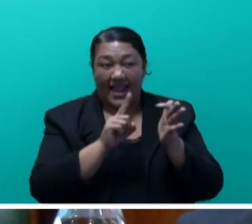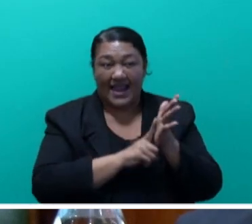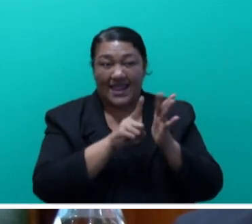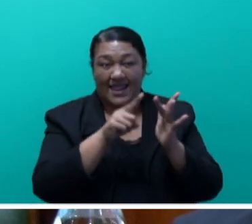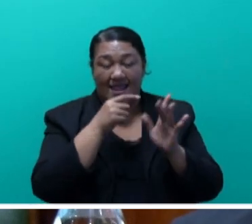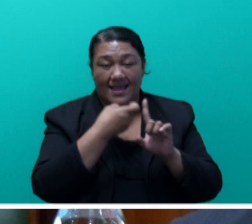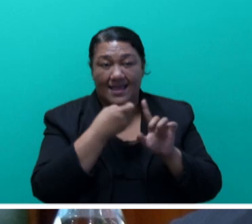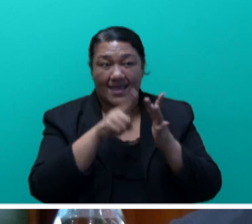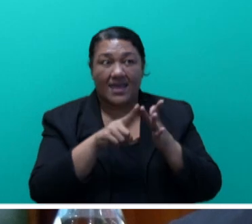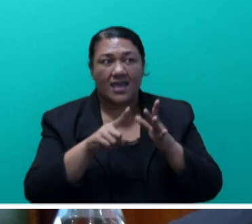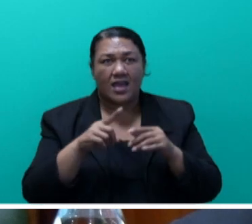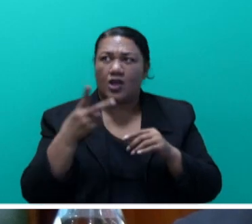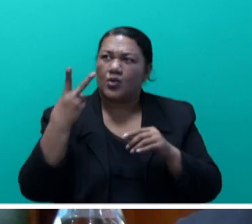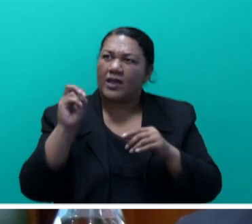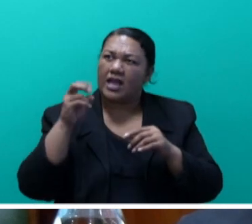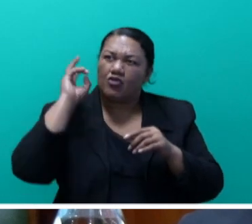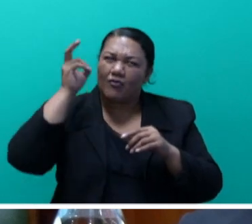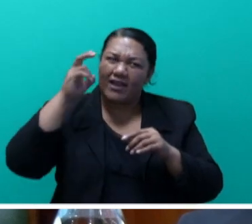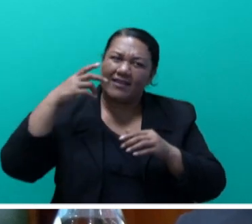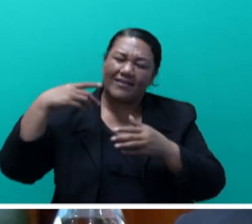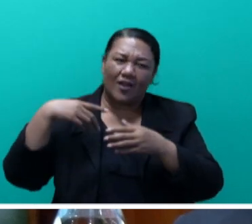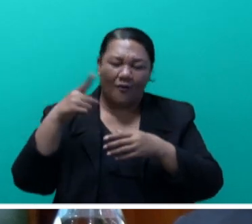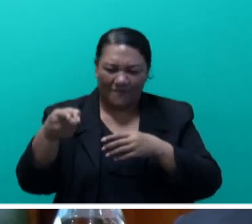trainee engineers with Qantas back in those days,